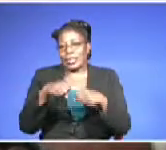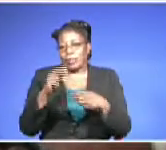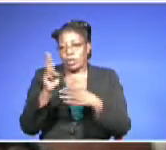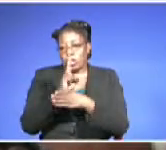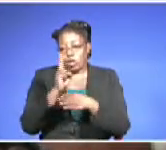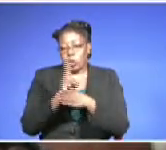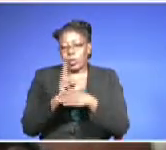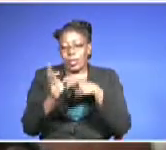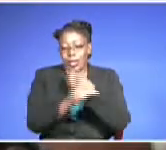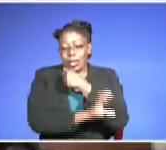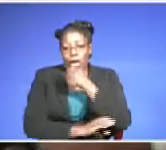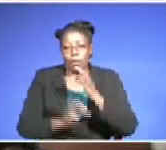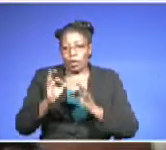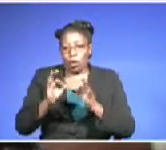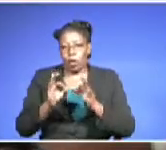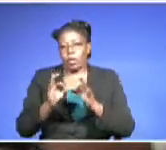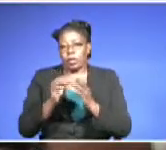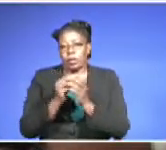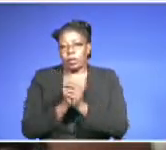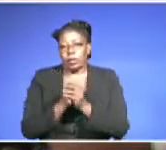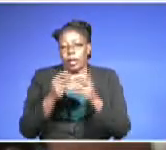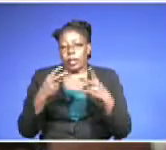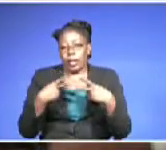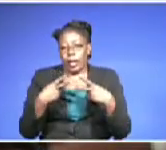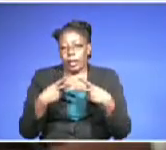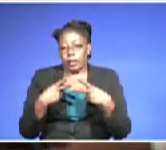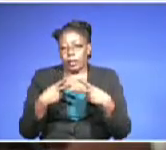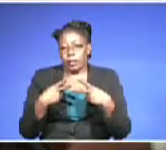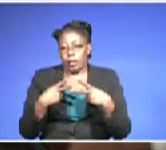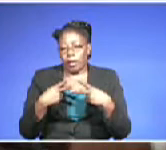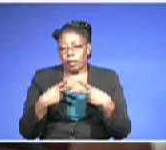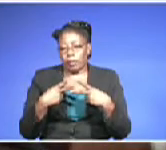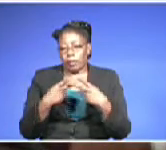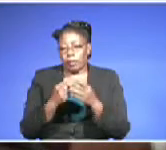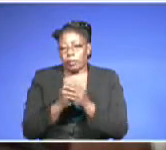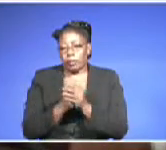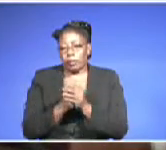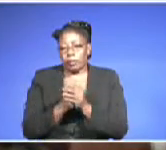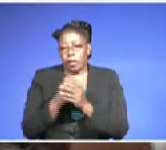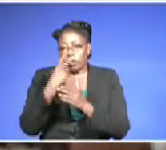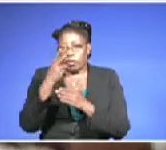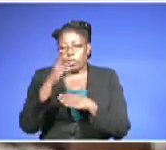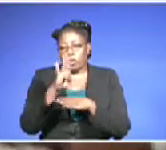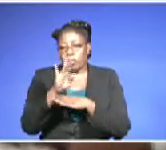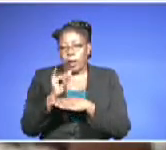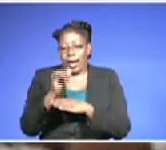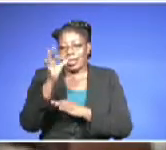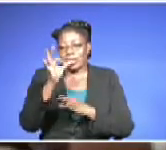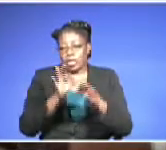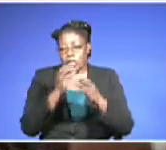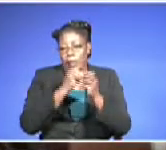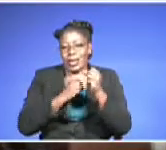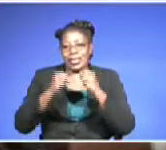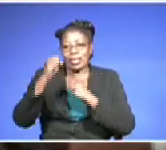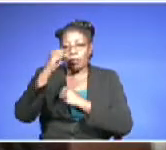Caribbean Court of Justice, has been reviewed by justices of the Supreme Court